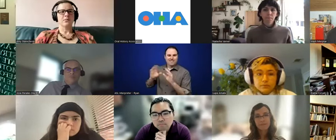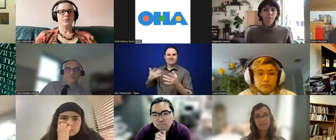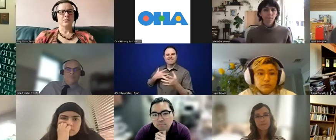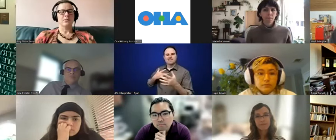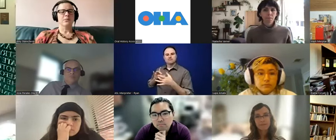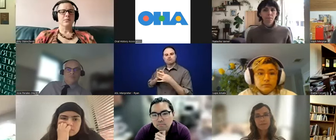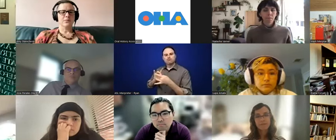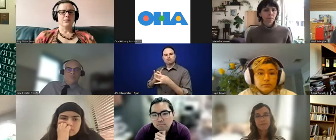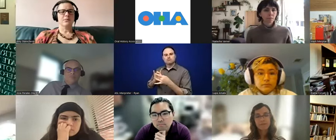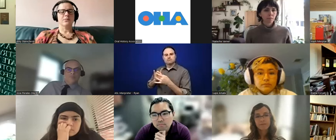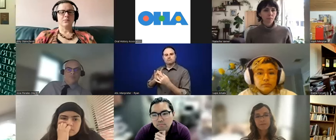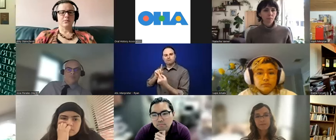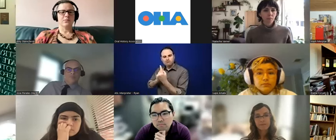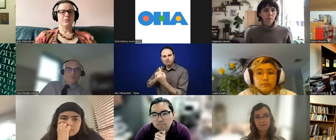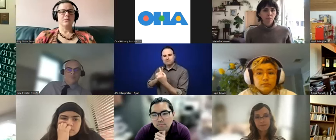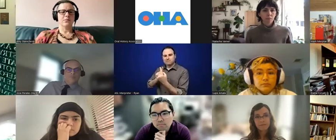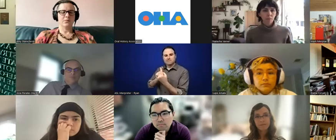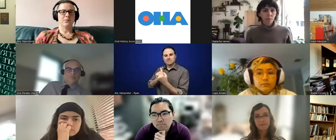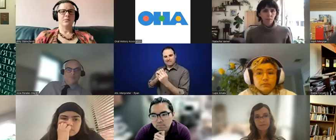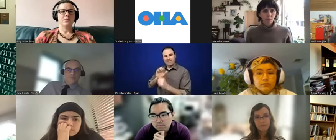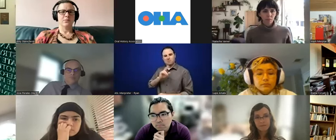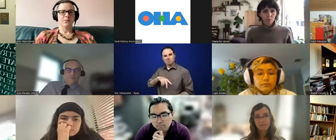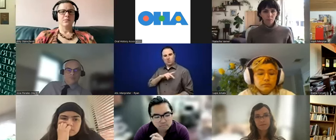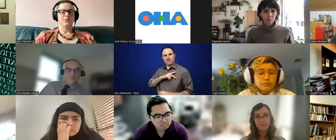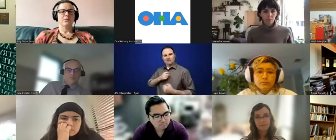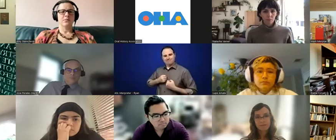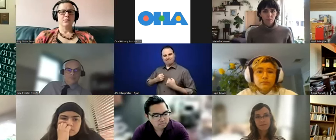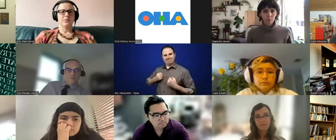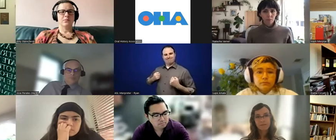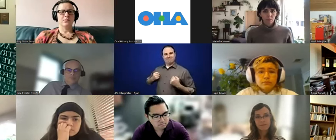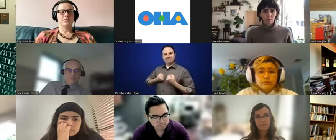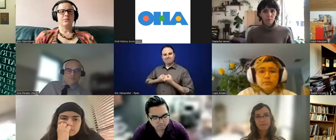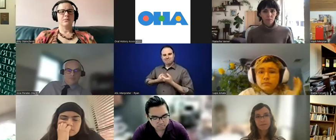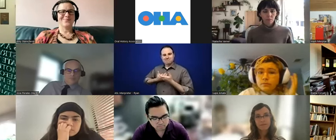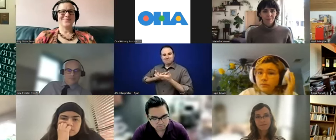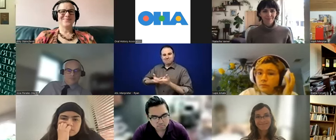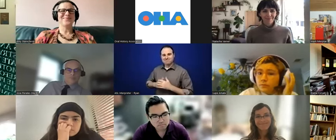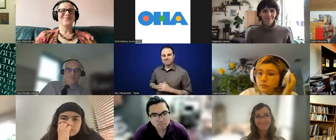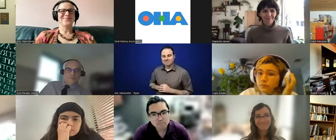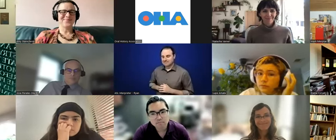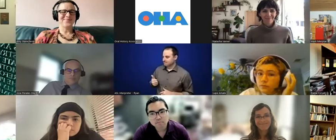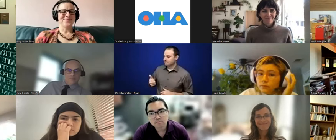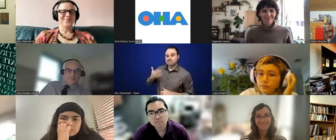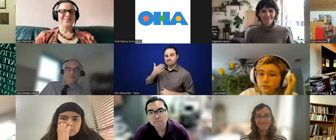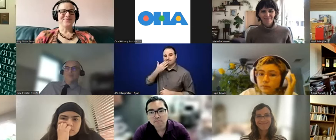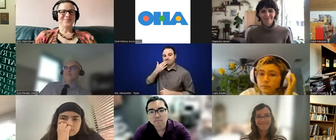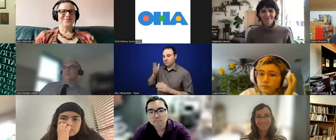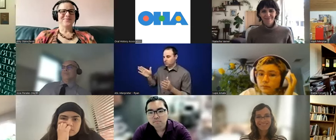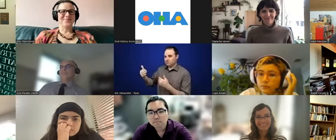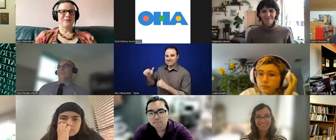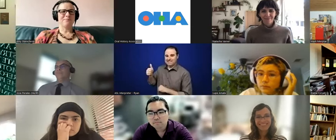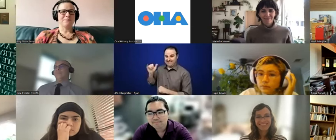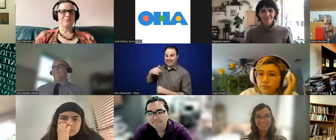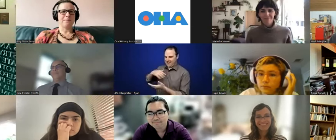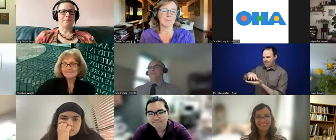the personality that comes out and then it being personal in nature. So thanks room 10. I want, you know, that's what I, that's what I got from y'all. Thanks